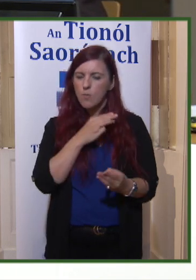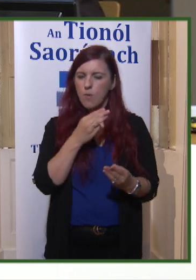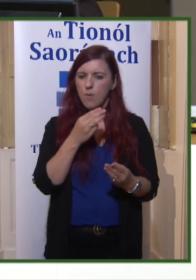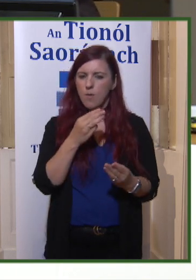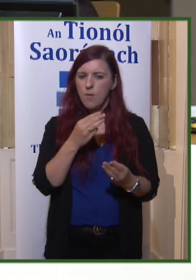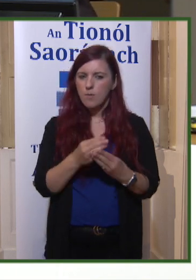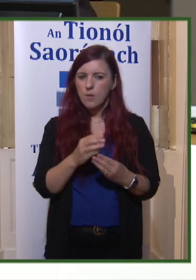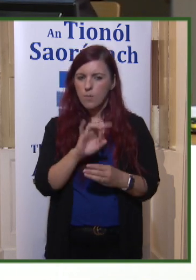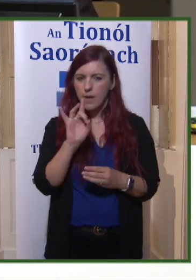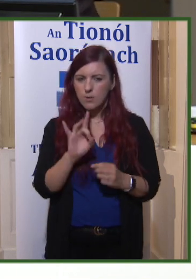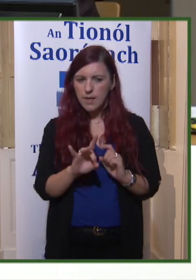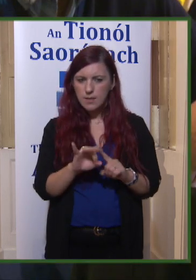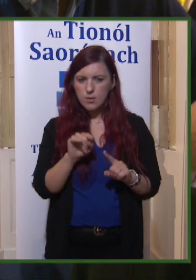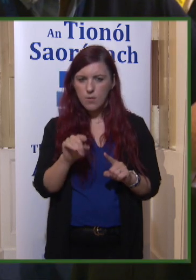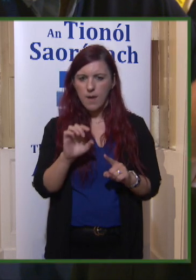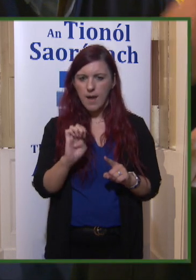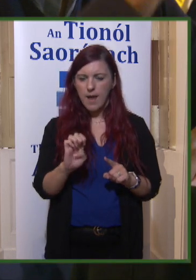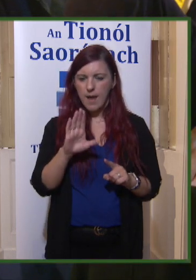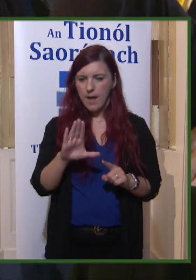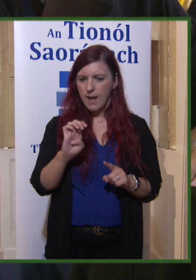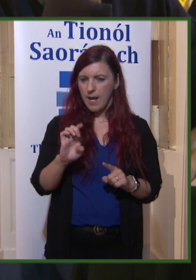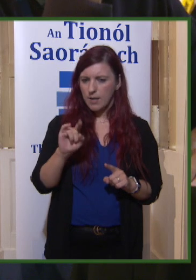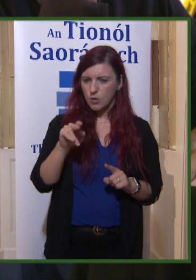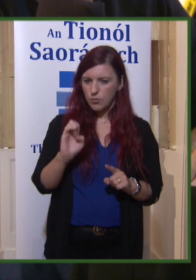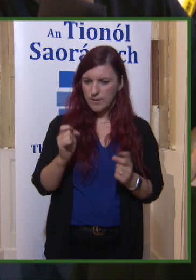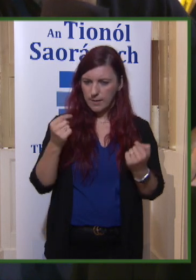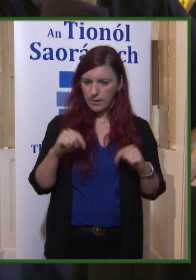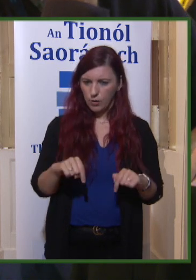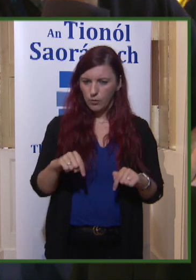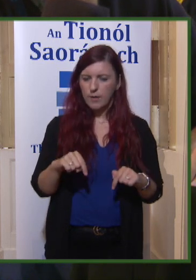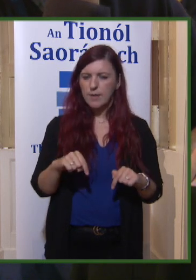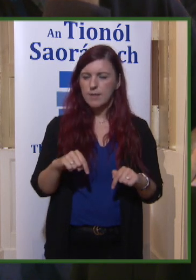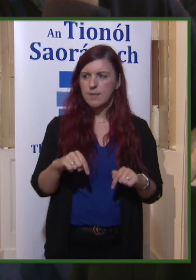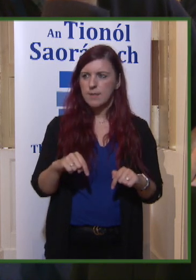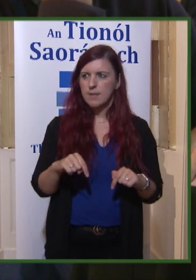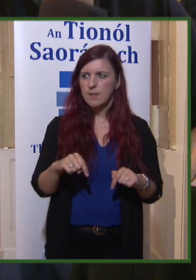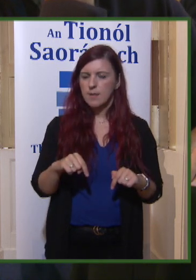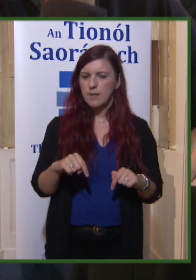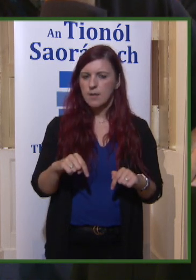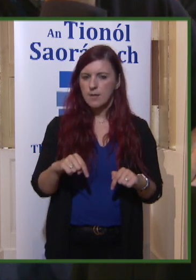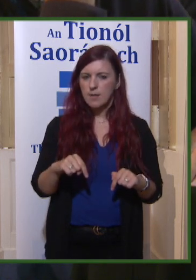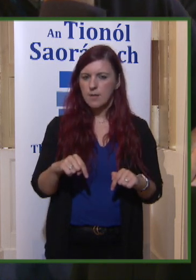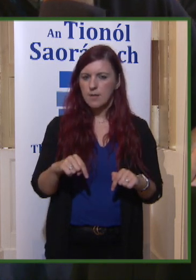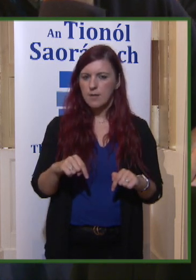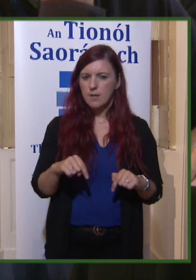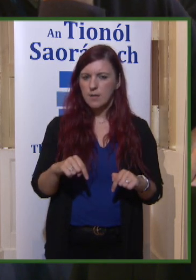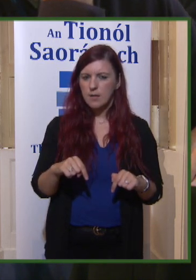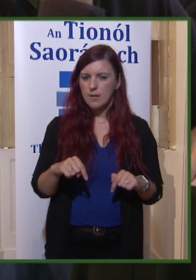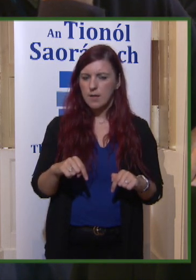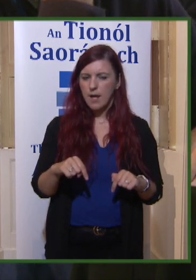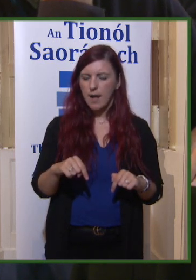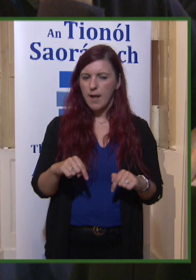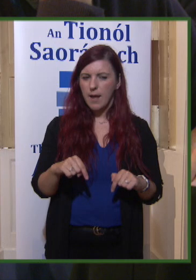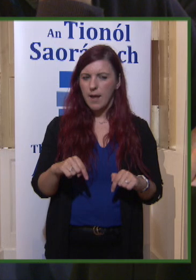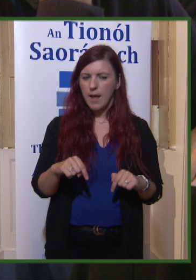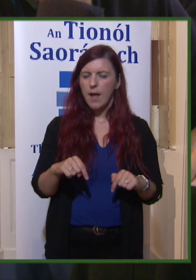question. So the electorate here is that we have changed the statutory declaration is from